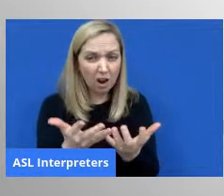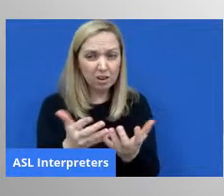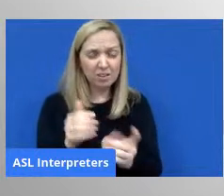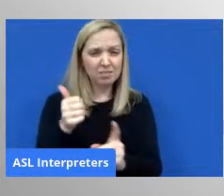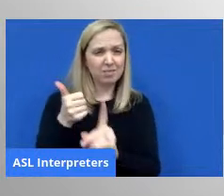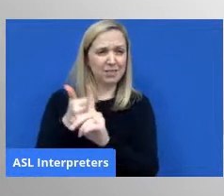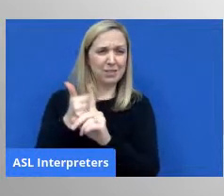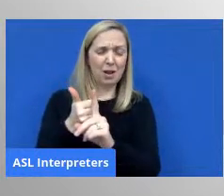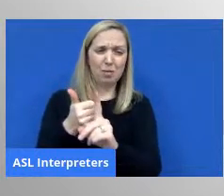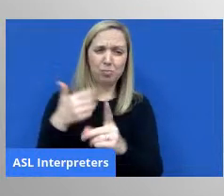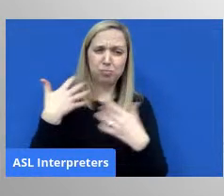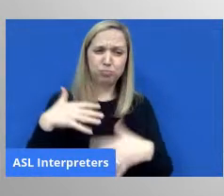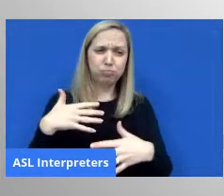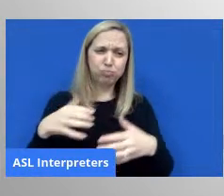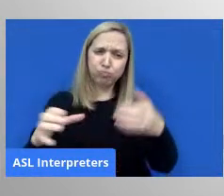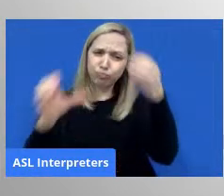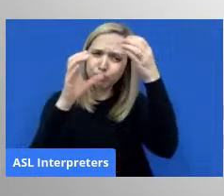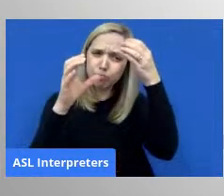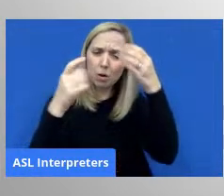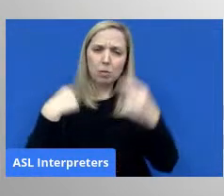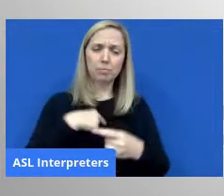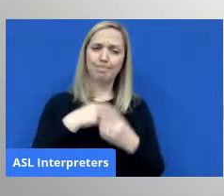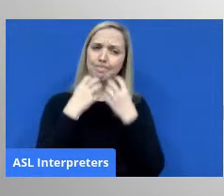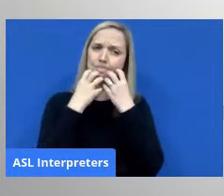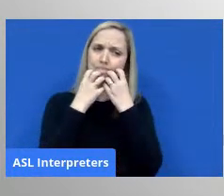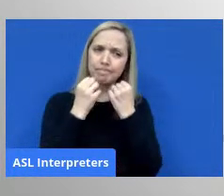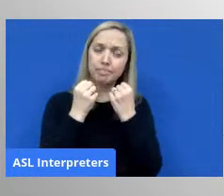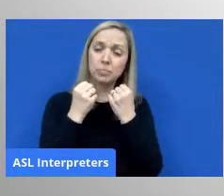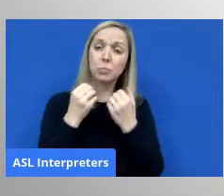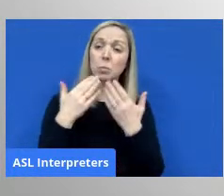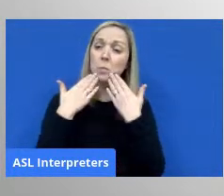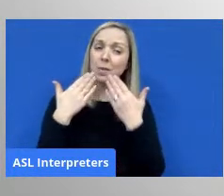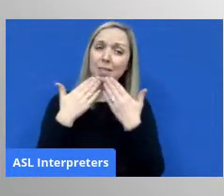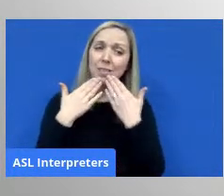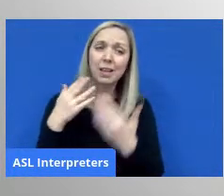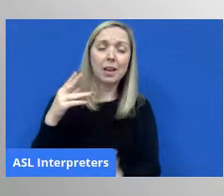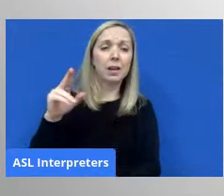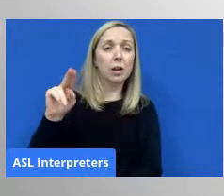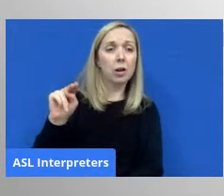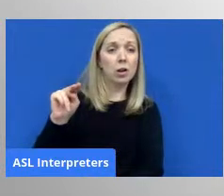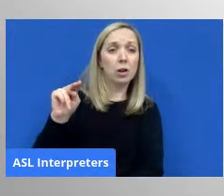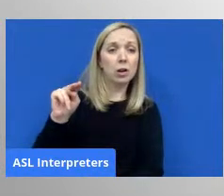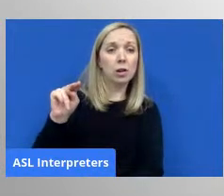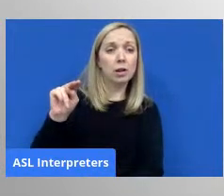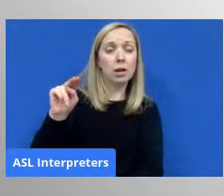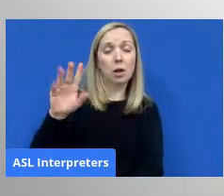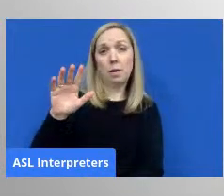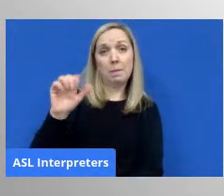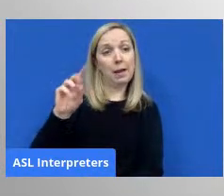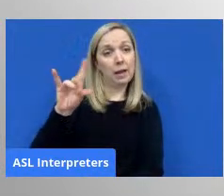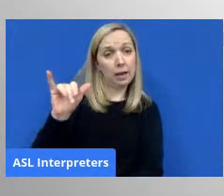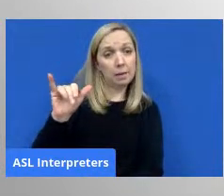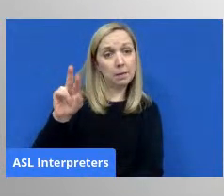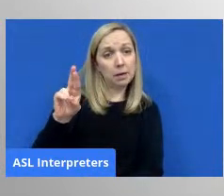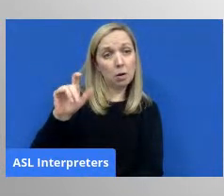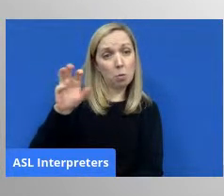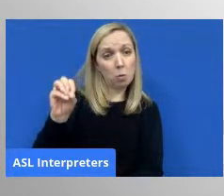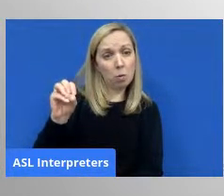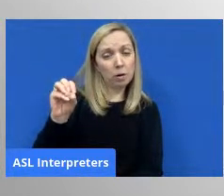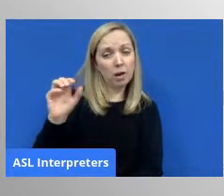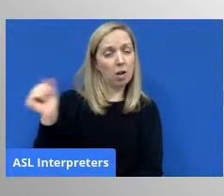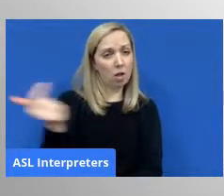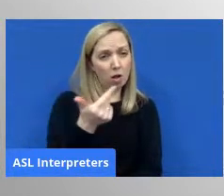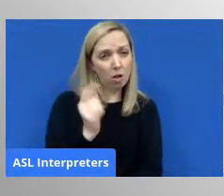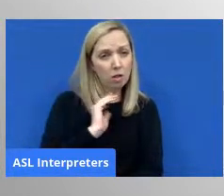the district. We want to thank Ms. Rourke and all of our school nurses and our student service team members. The support and love